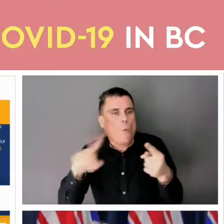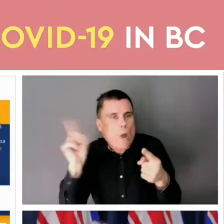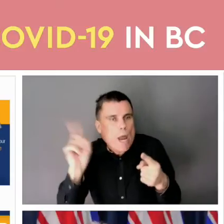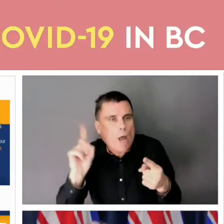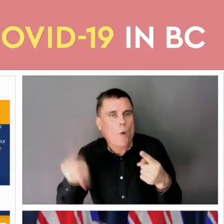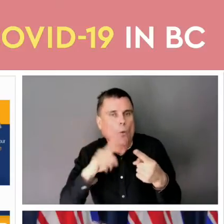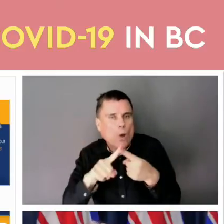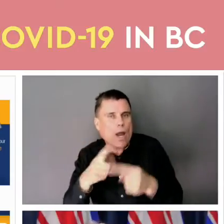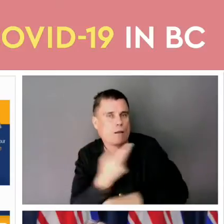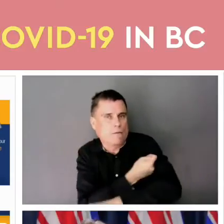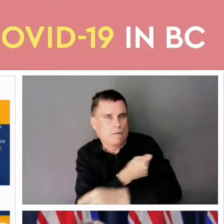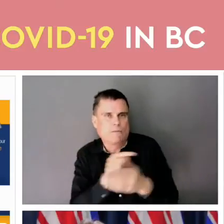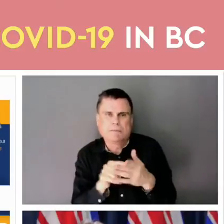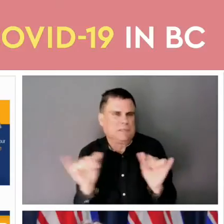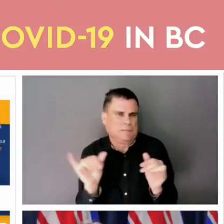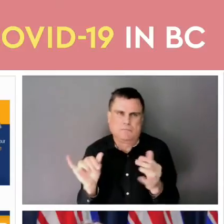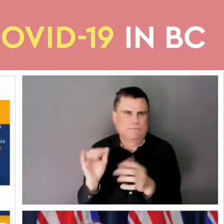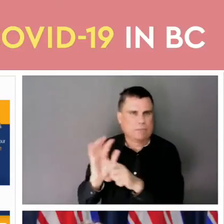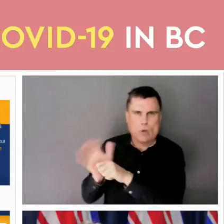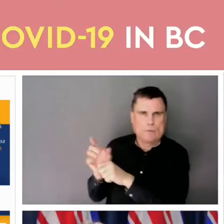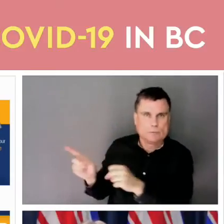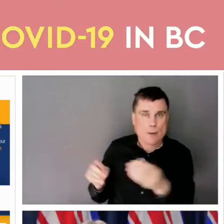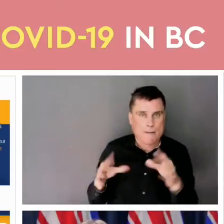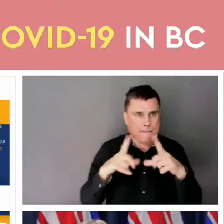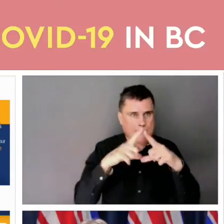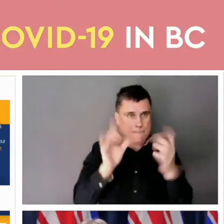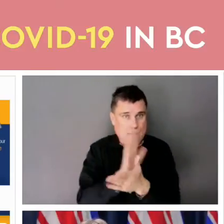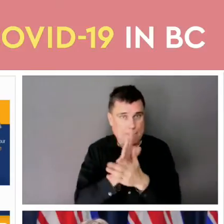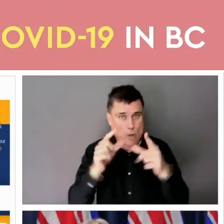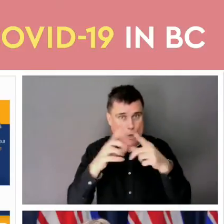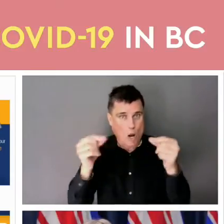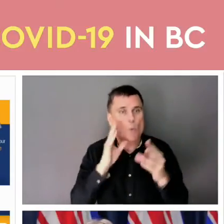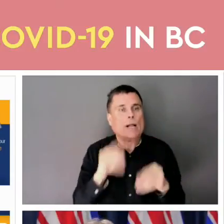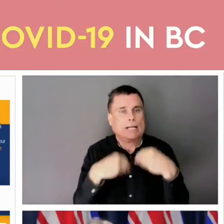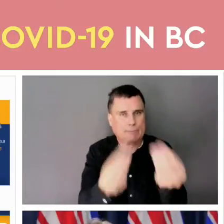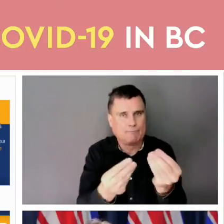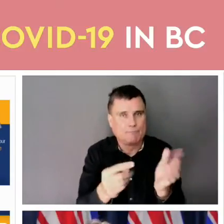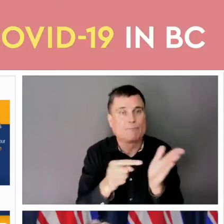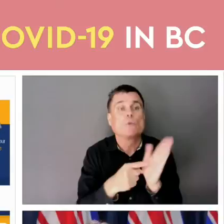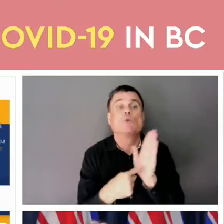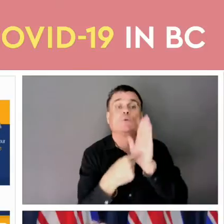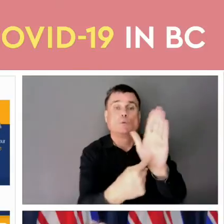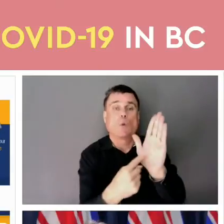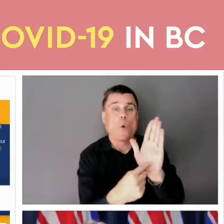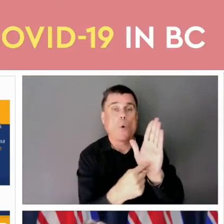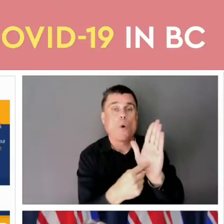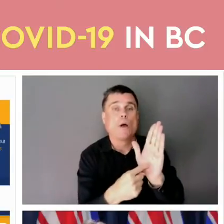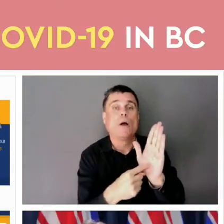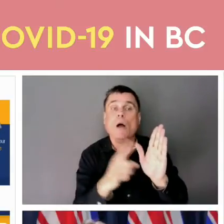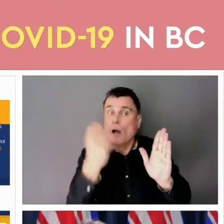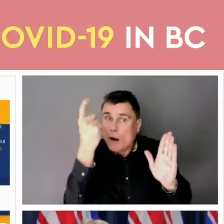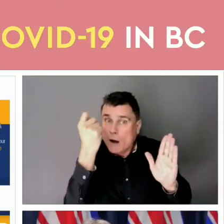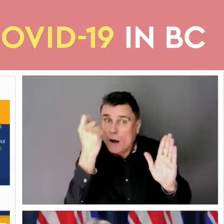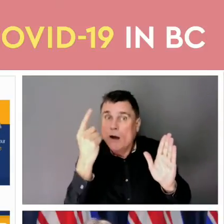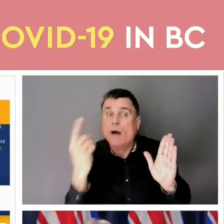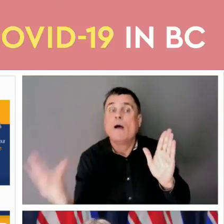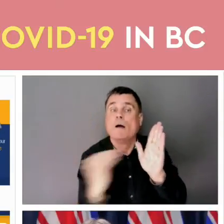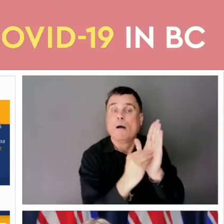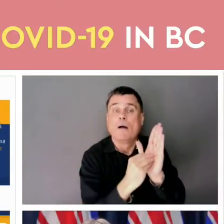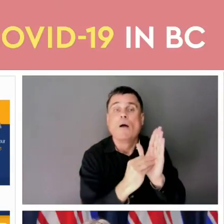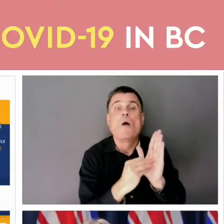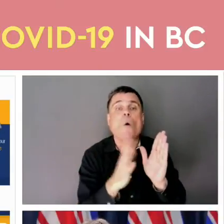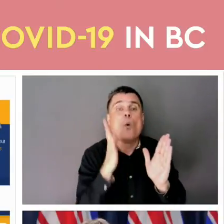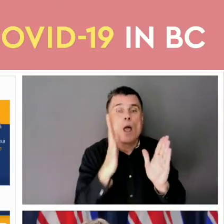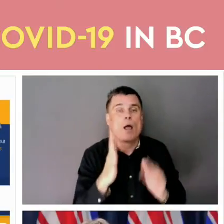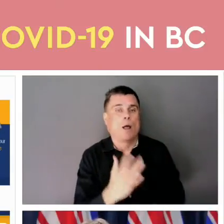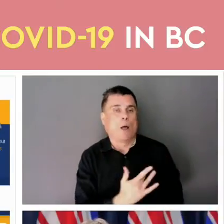record. But more importantly, they will be able to sign up for the provincial health gateway that will allow them to access